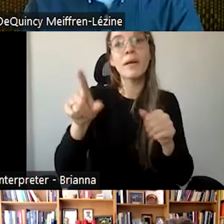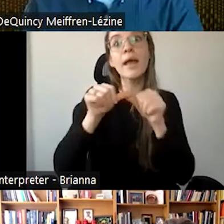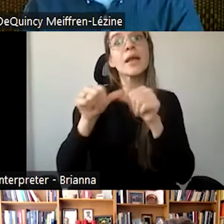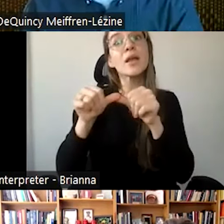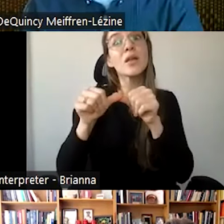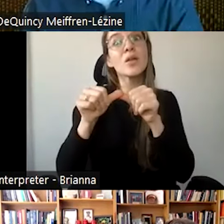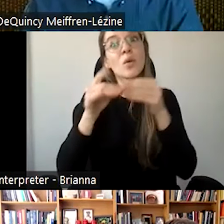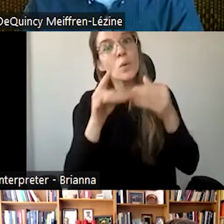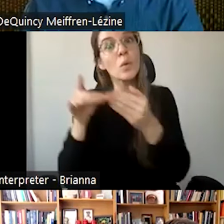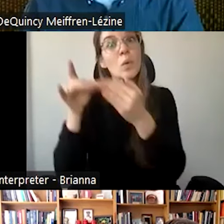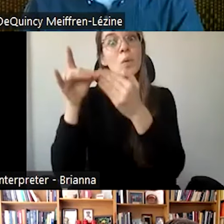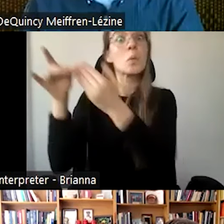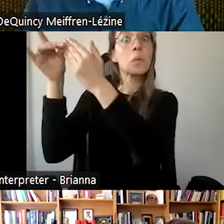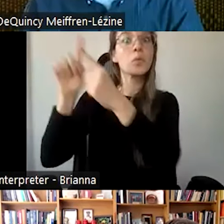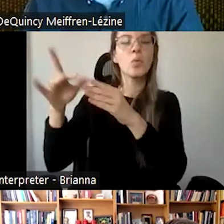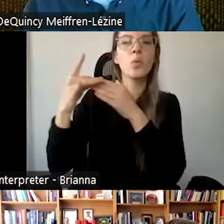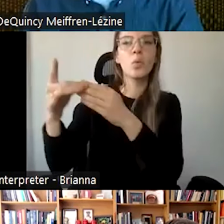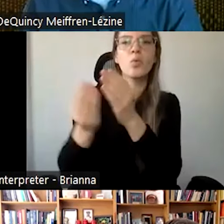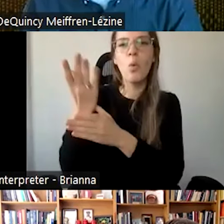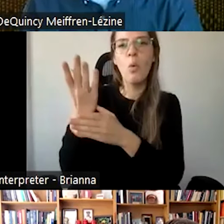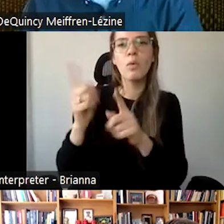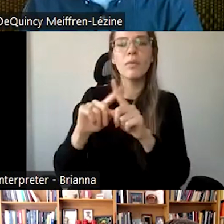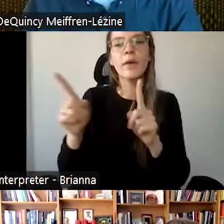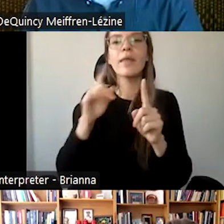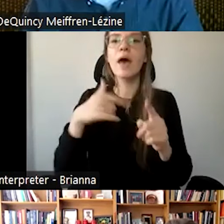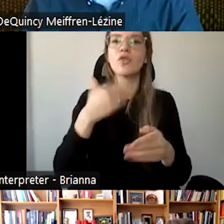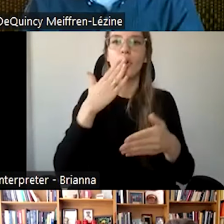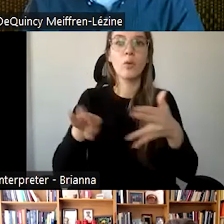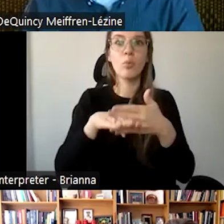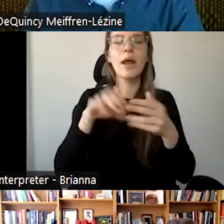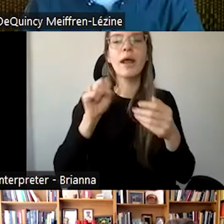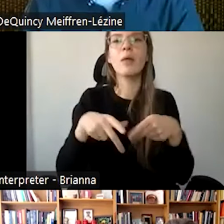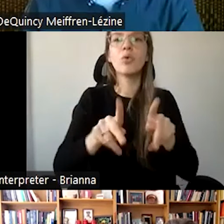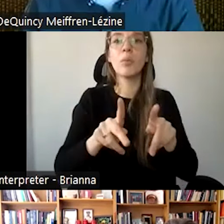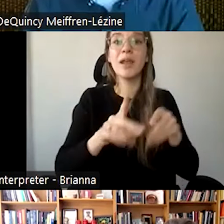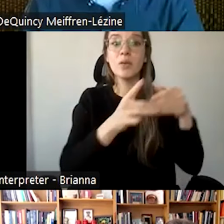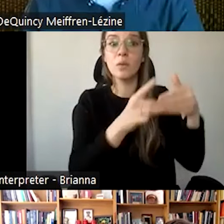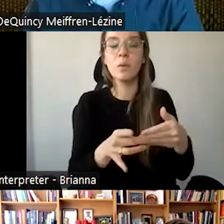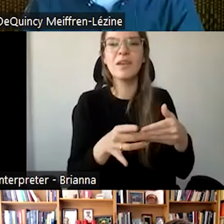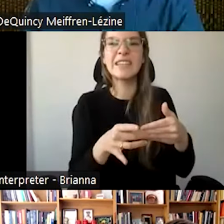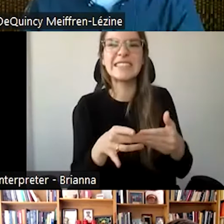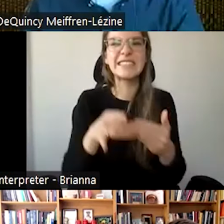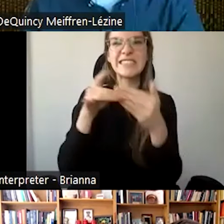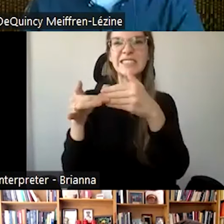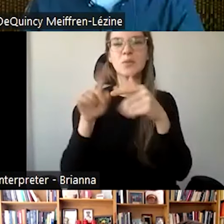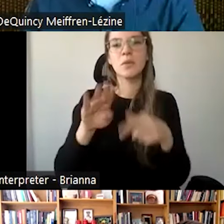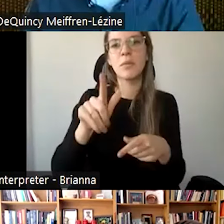at least a break that allows us to move them back towards status quo. Thank